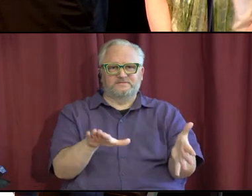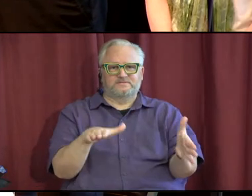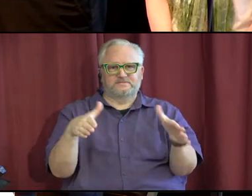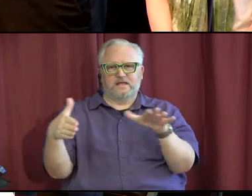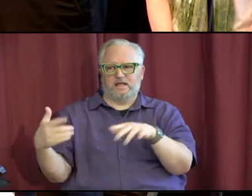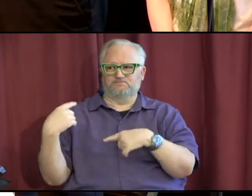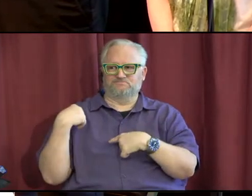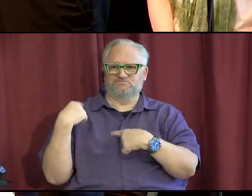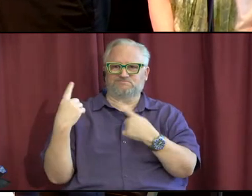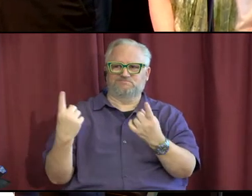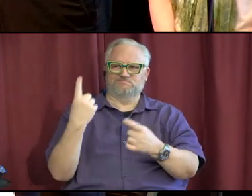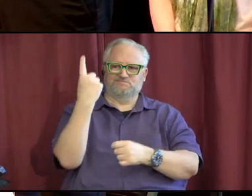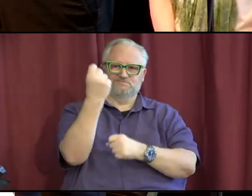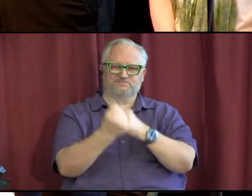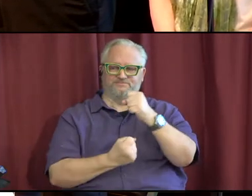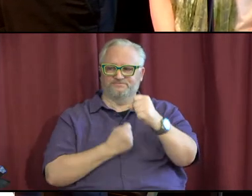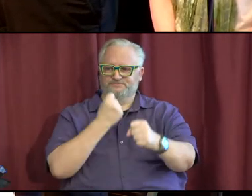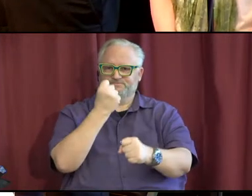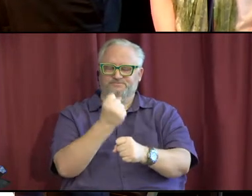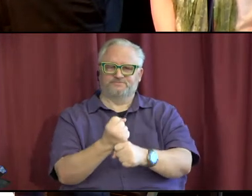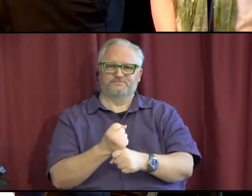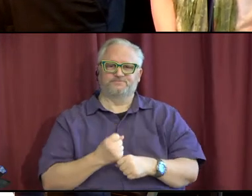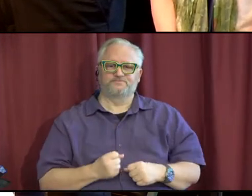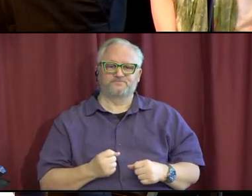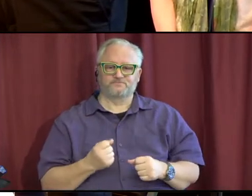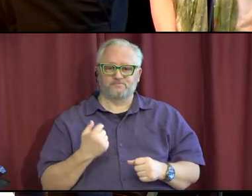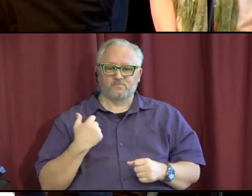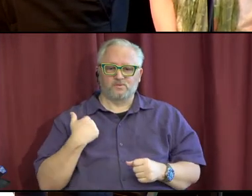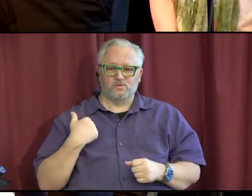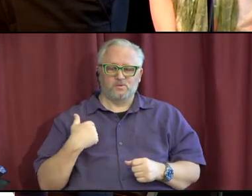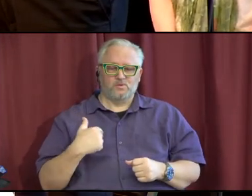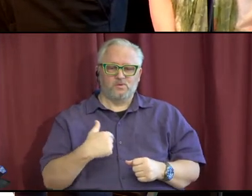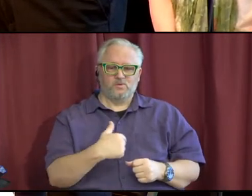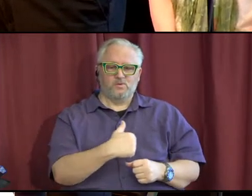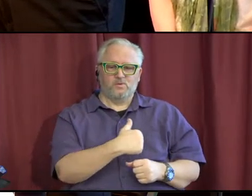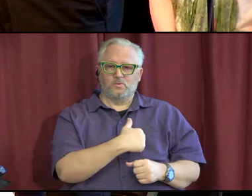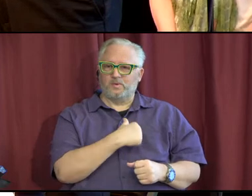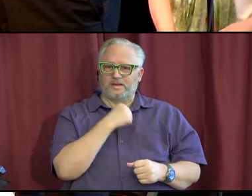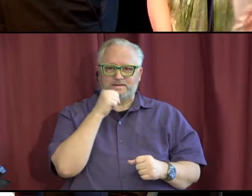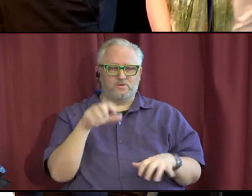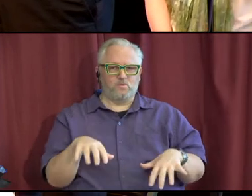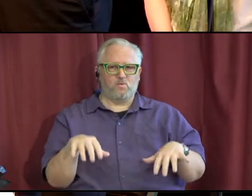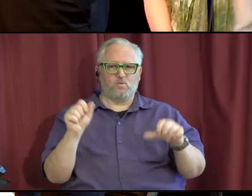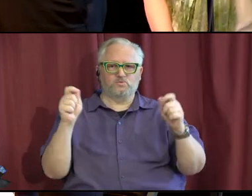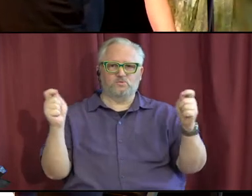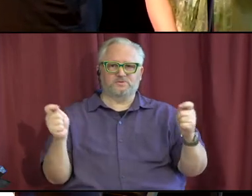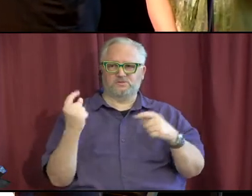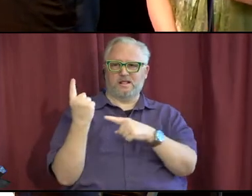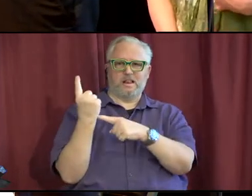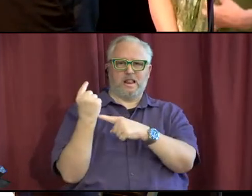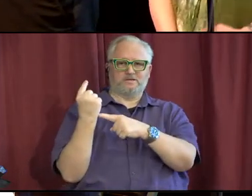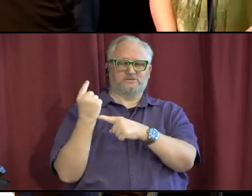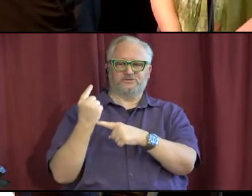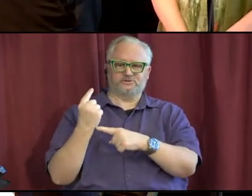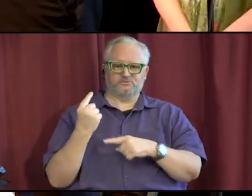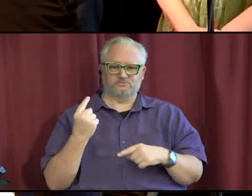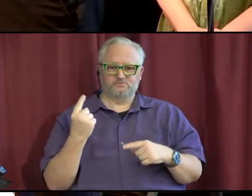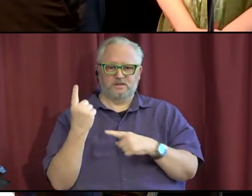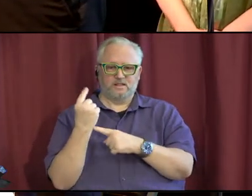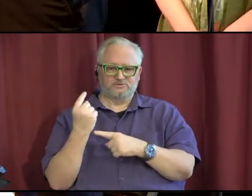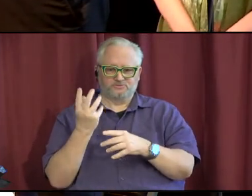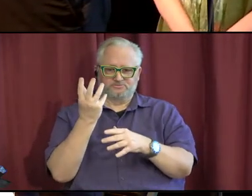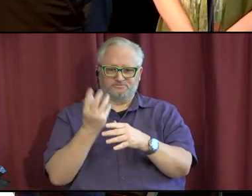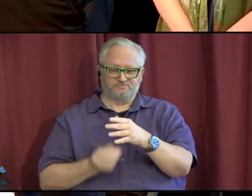the past year. We did not have the ritual last year. We did not have the ritual last